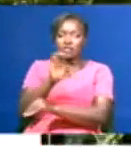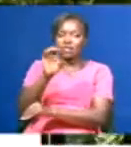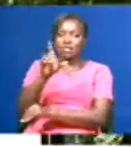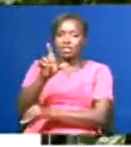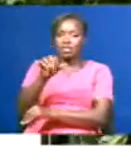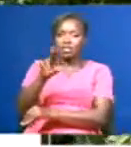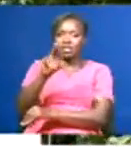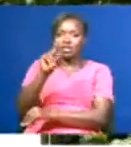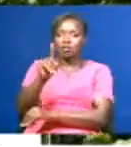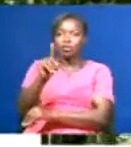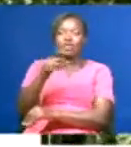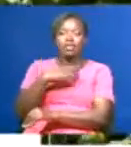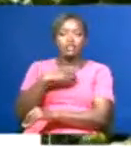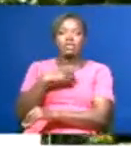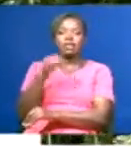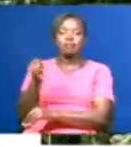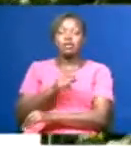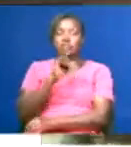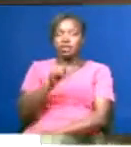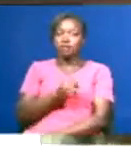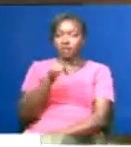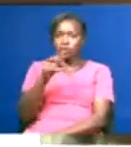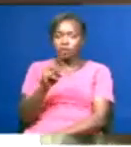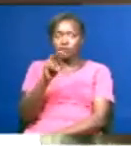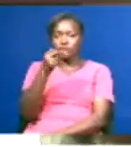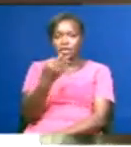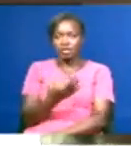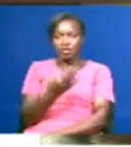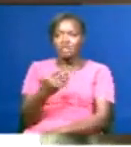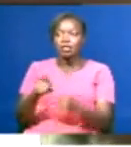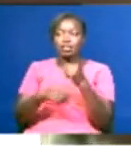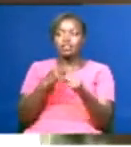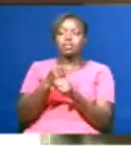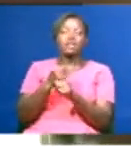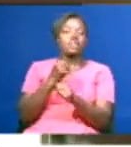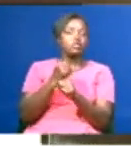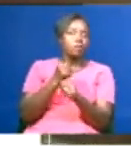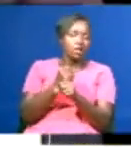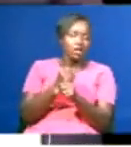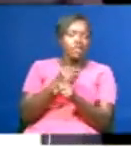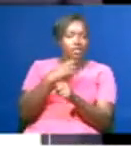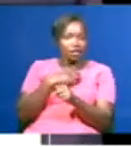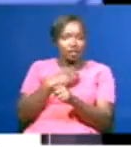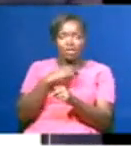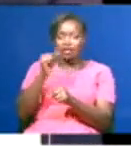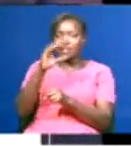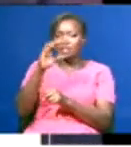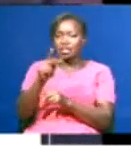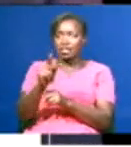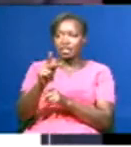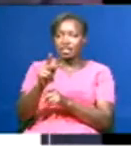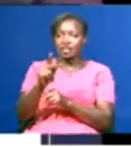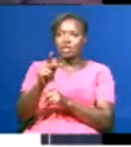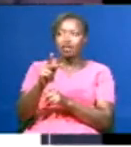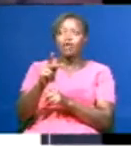January 2023 after 6 years of service. The retired Anglican Church of Kenya Archbishop took over after